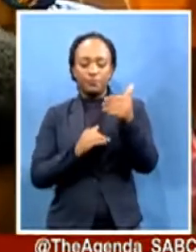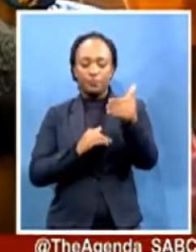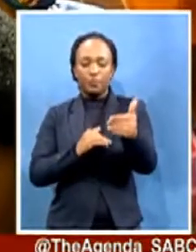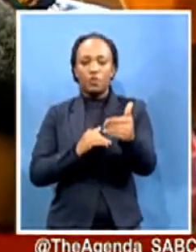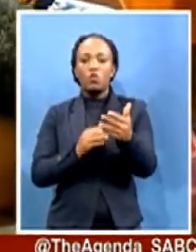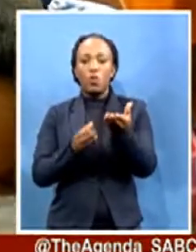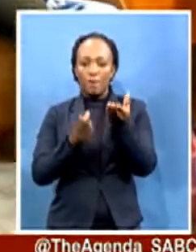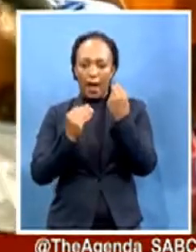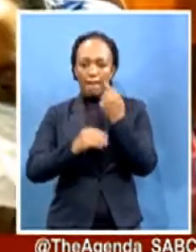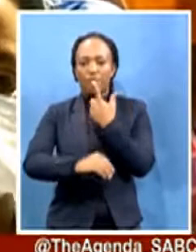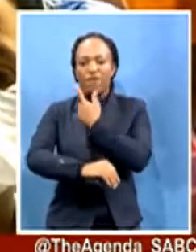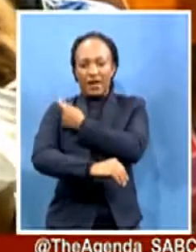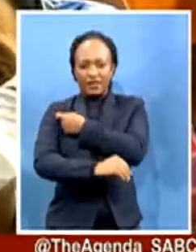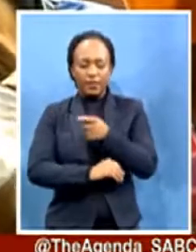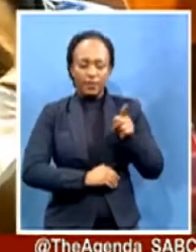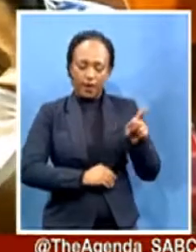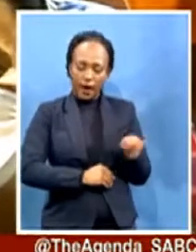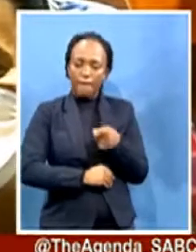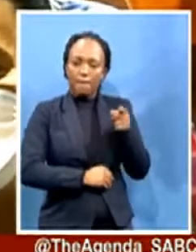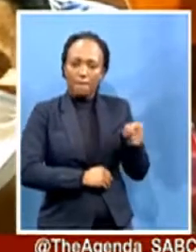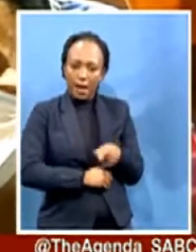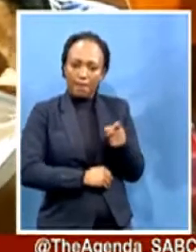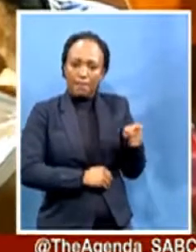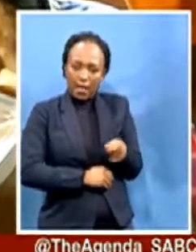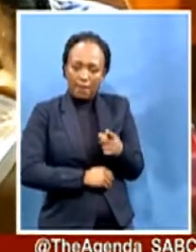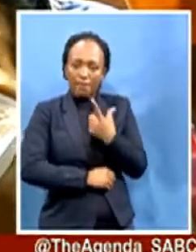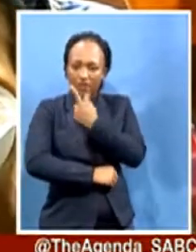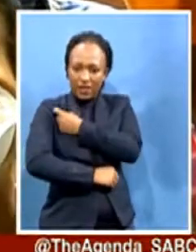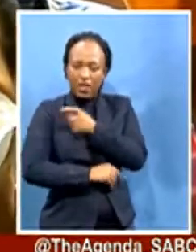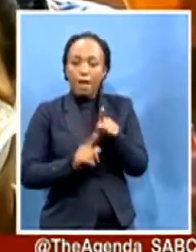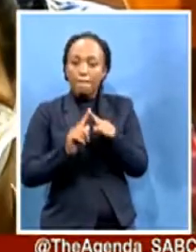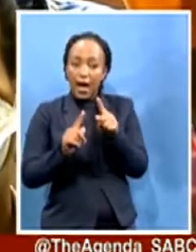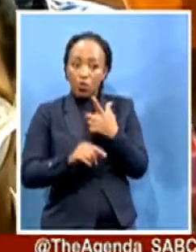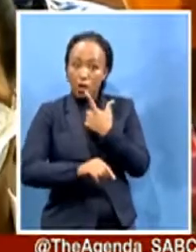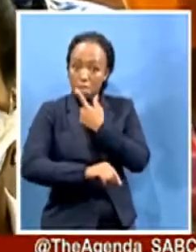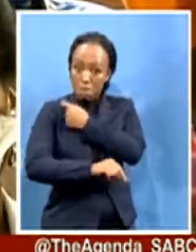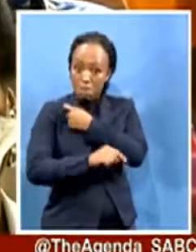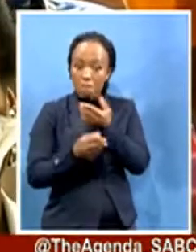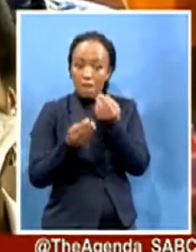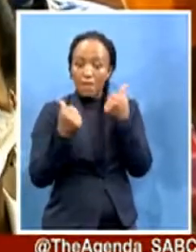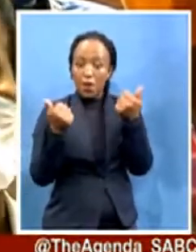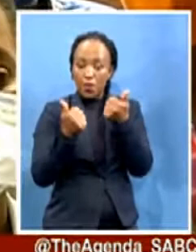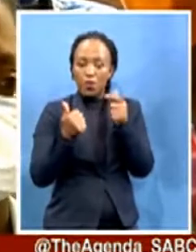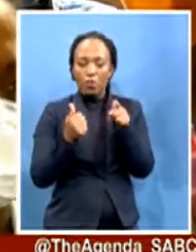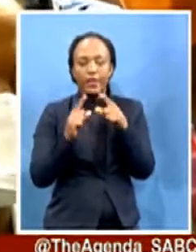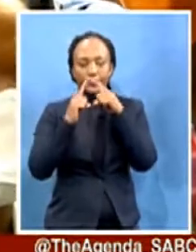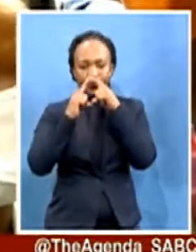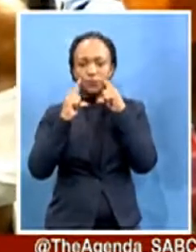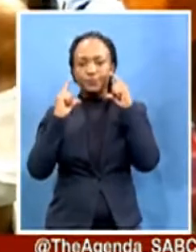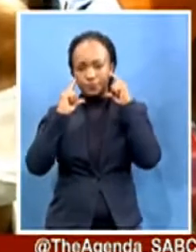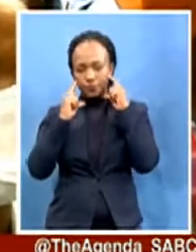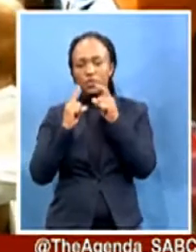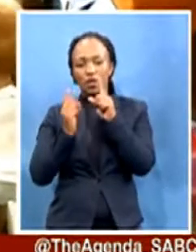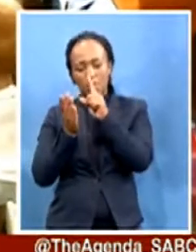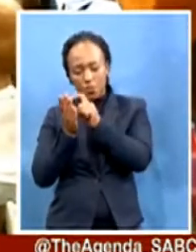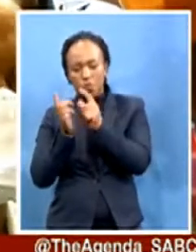our masks, distancing and sanitizers, and never let down our guards, because out of that process we will actually